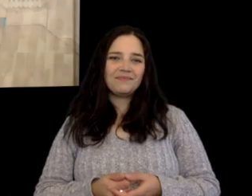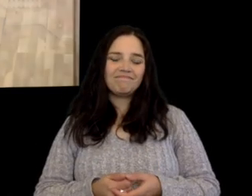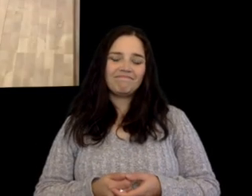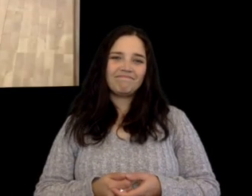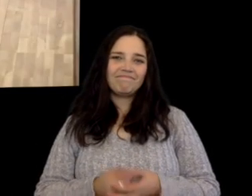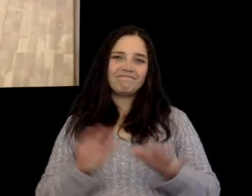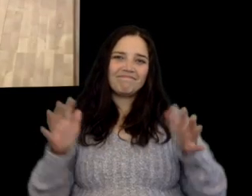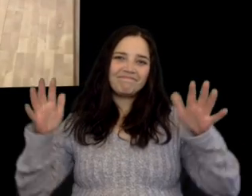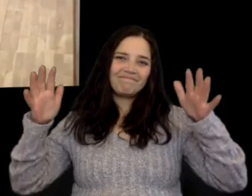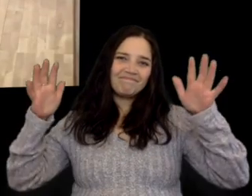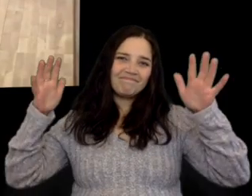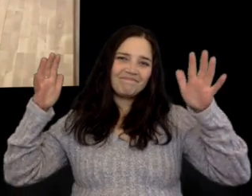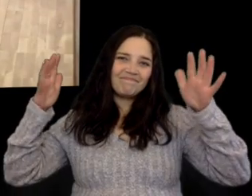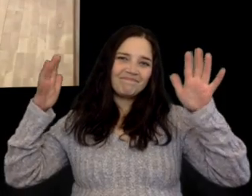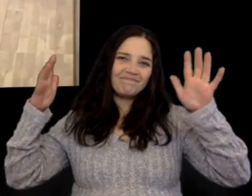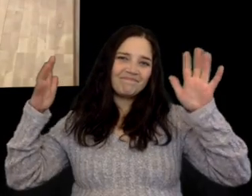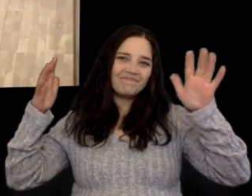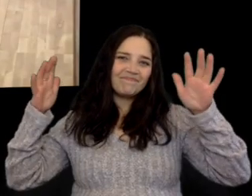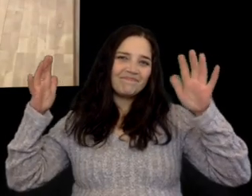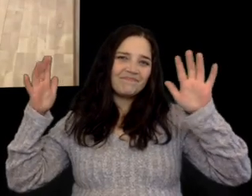sense.